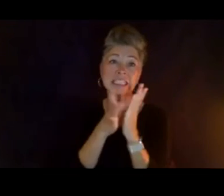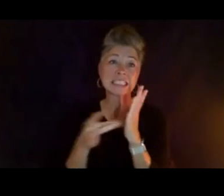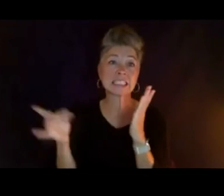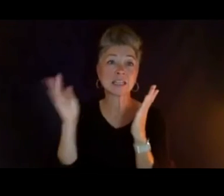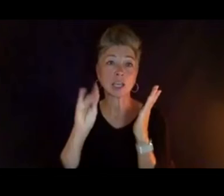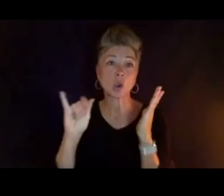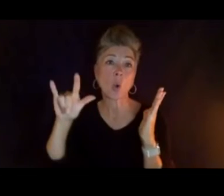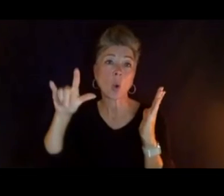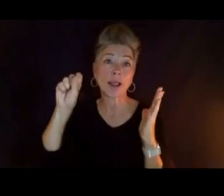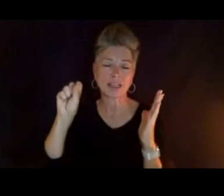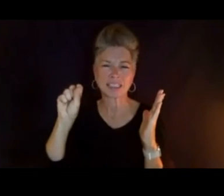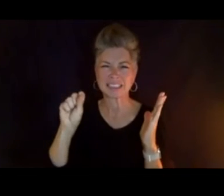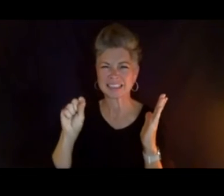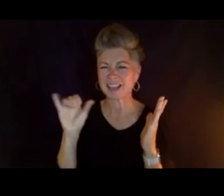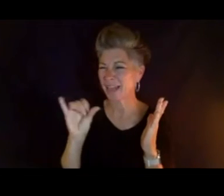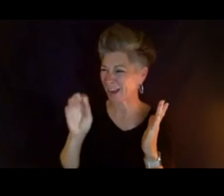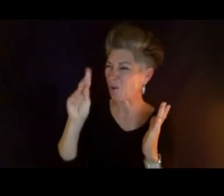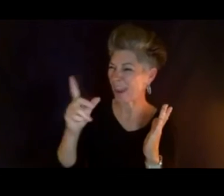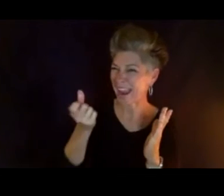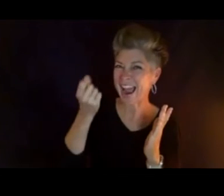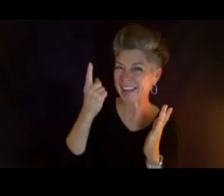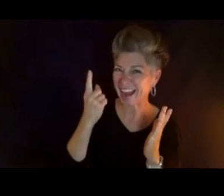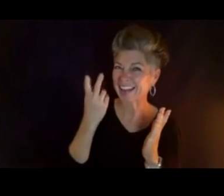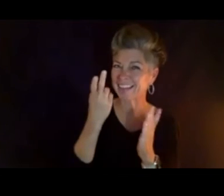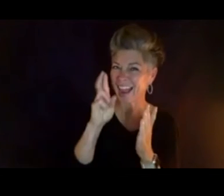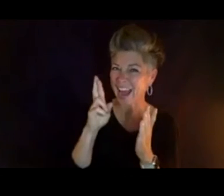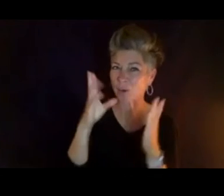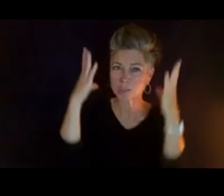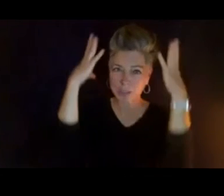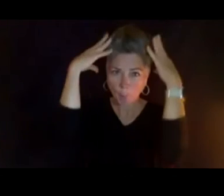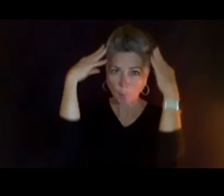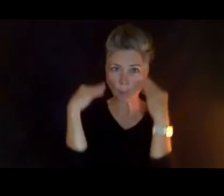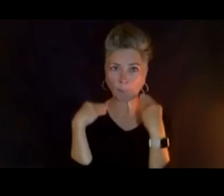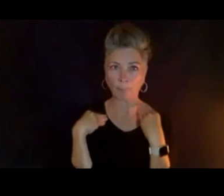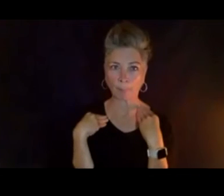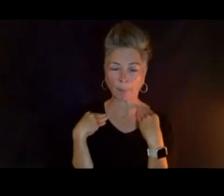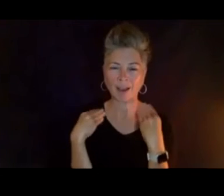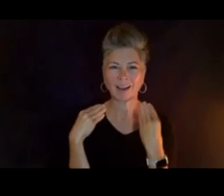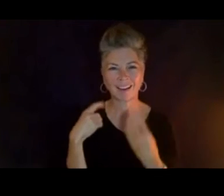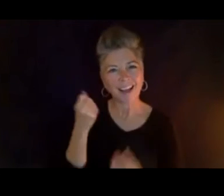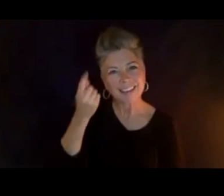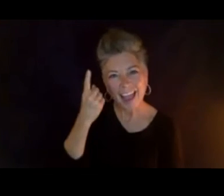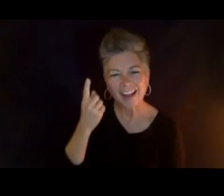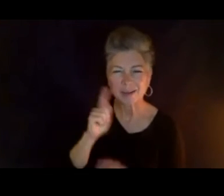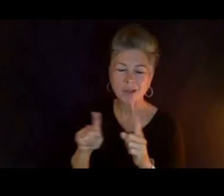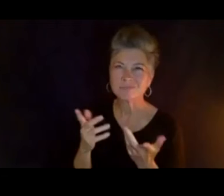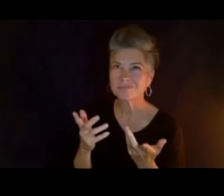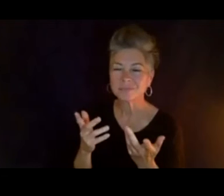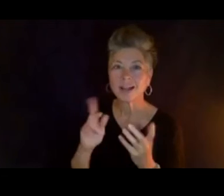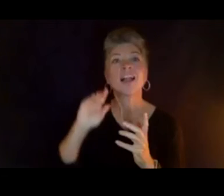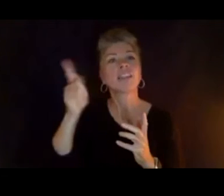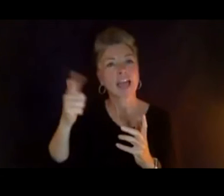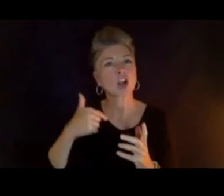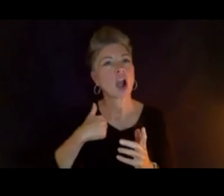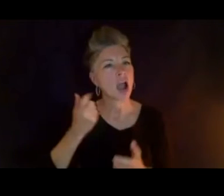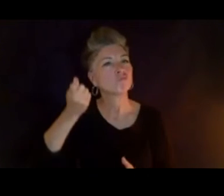Like the hair was super slicked down and a helmet. What happened to the story? But then I started to appreciate it. Like, the more and